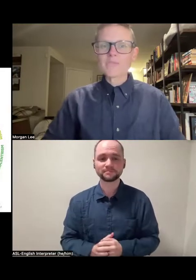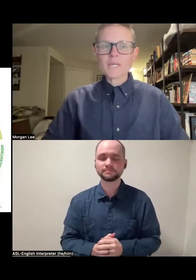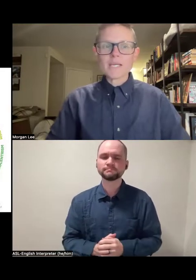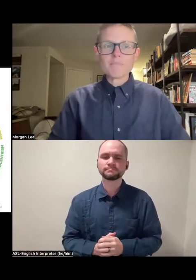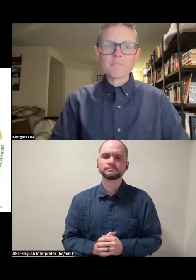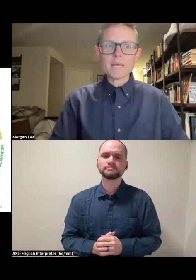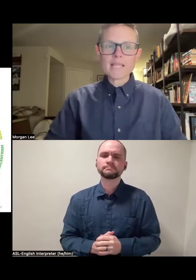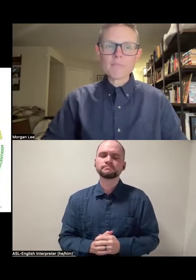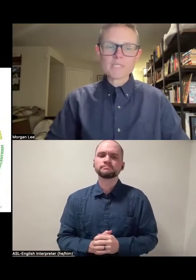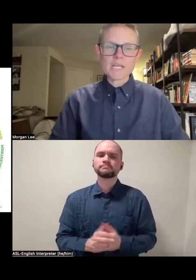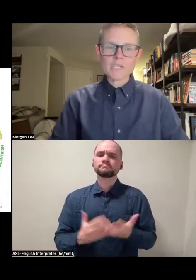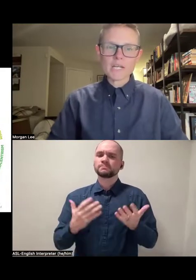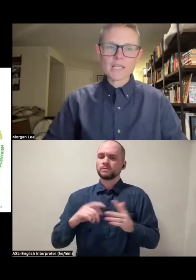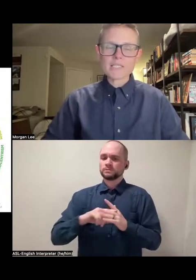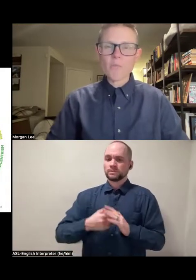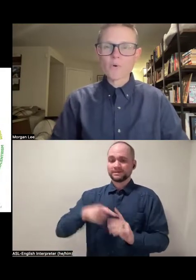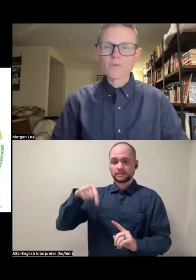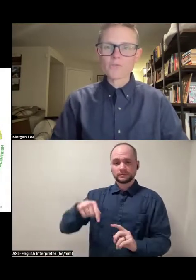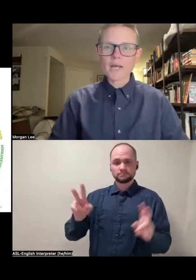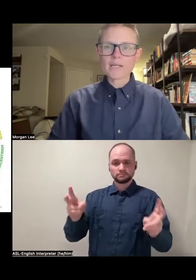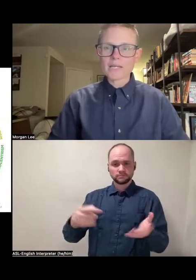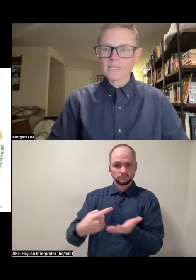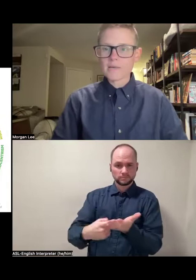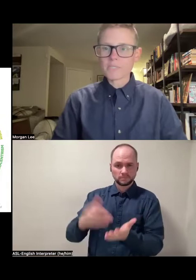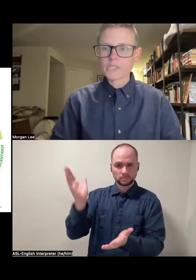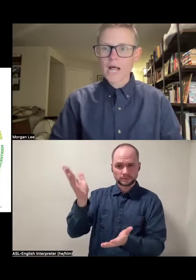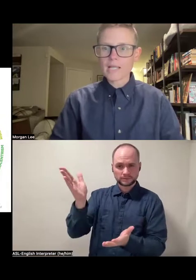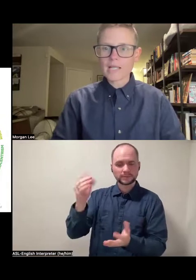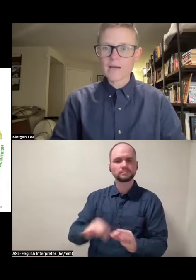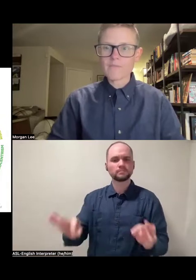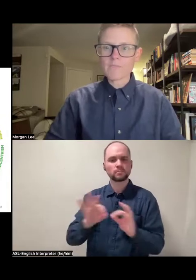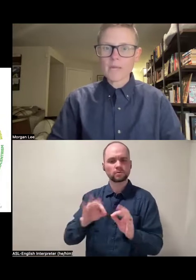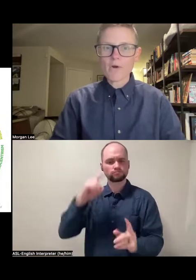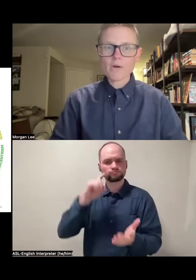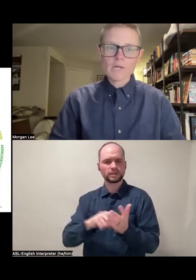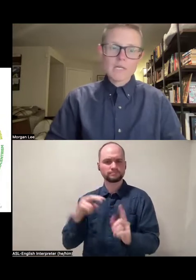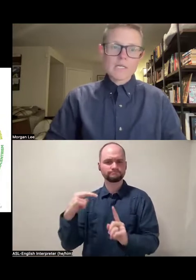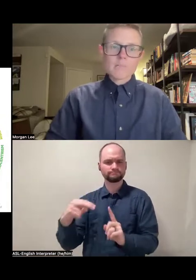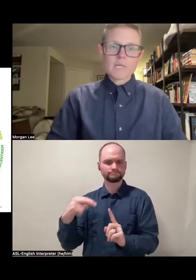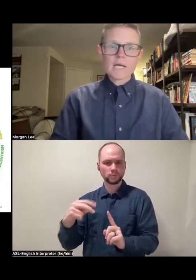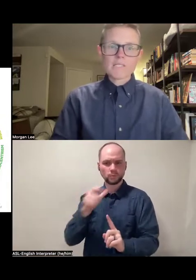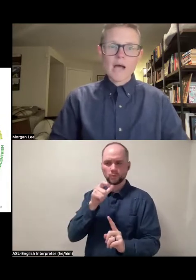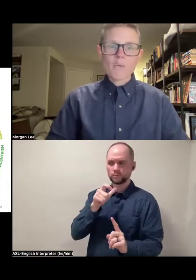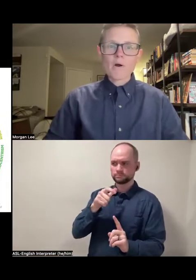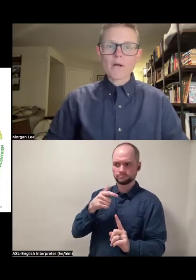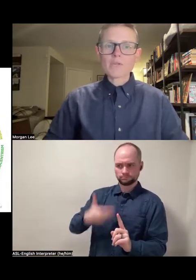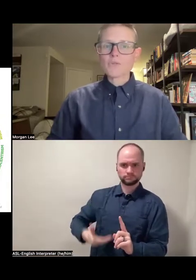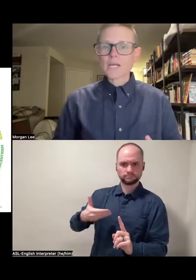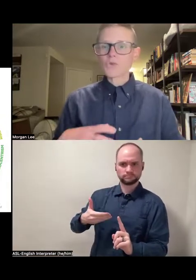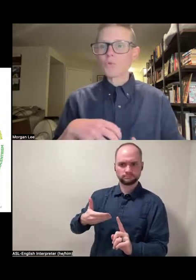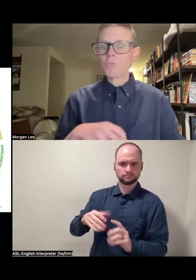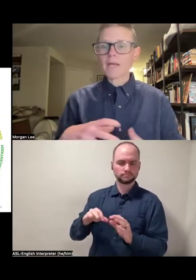So as we begin the presentation, I think it's important to recognize the positionality of the speaker because